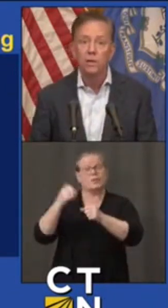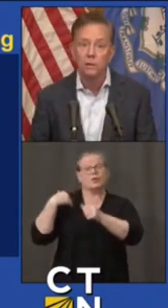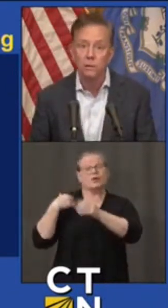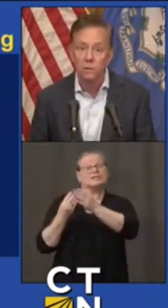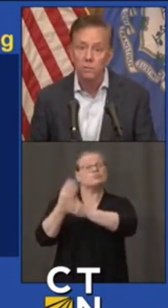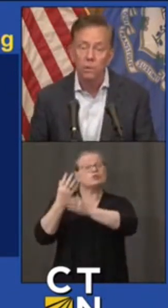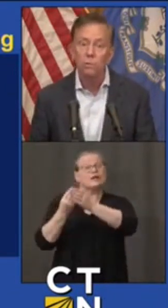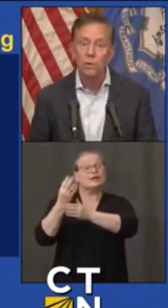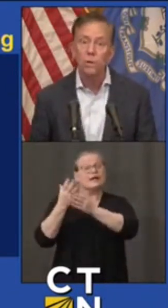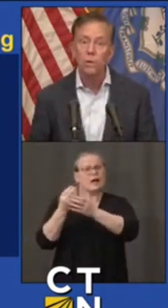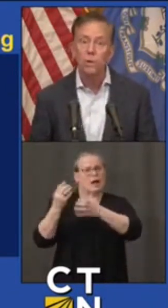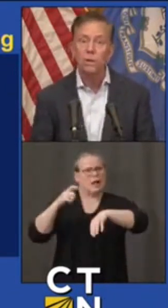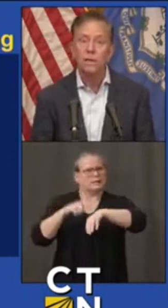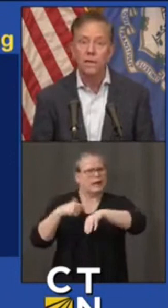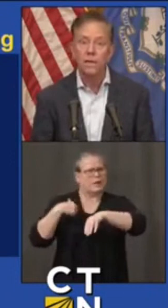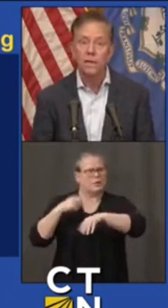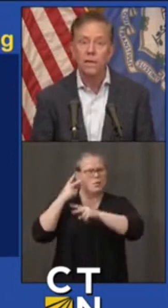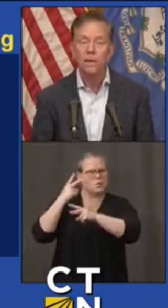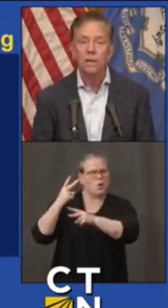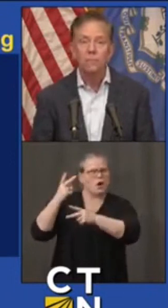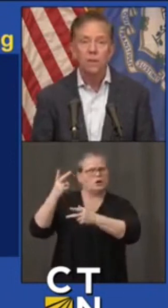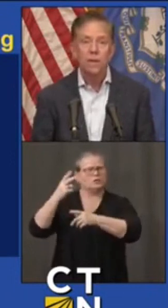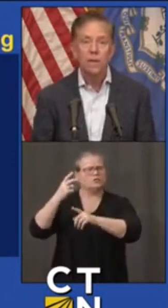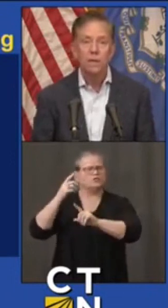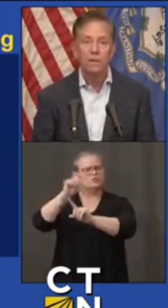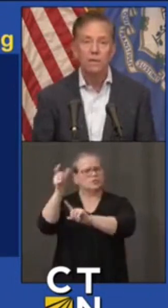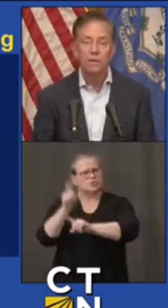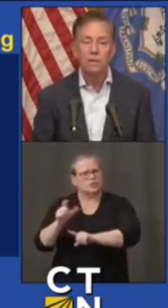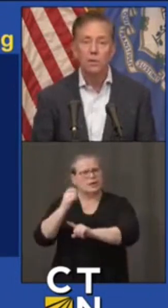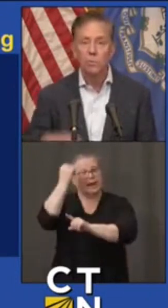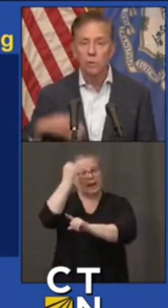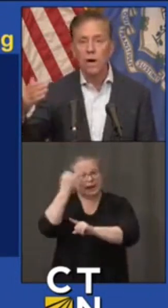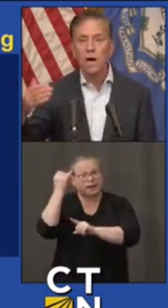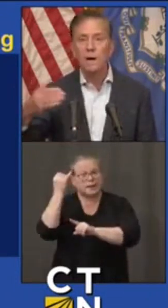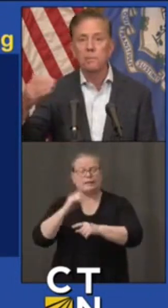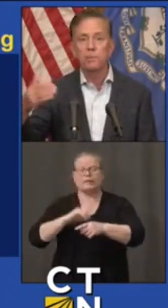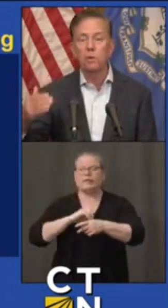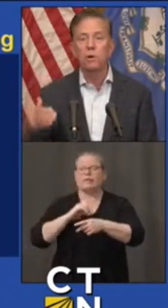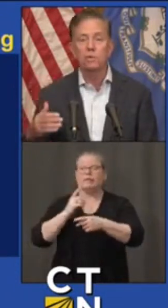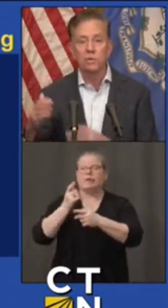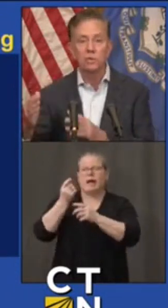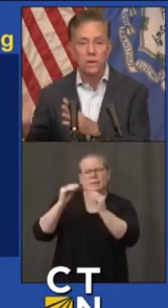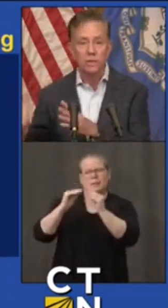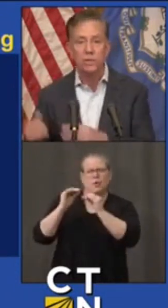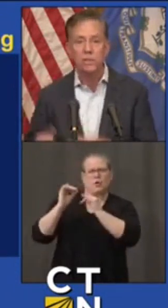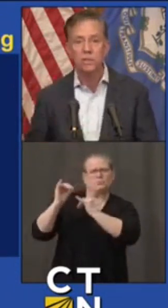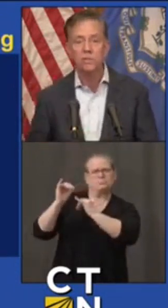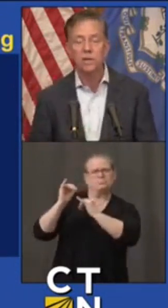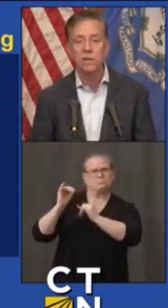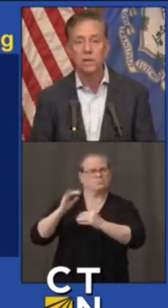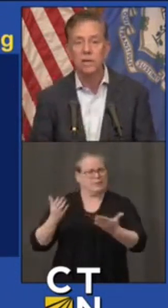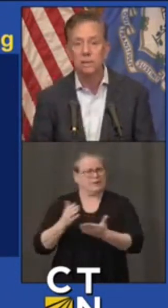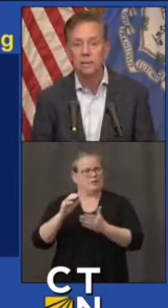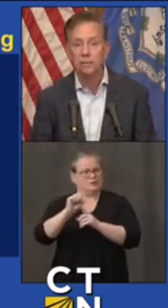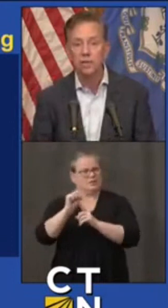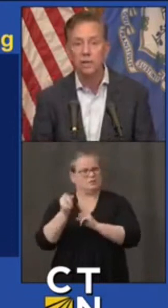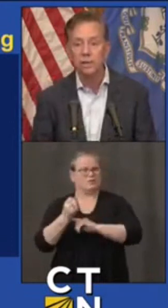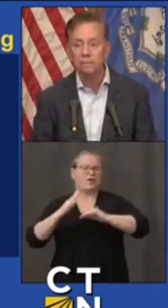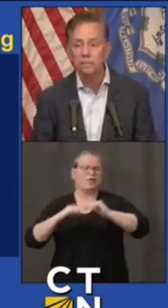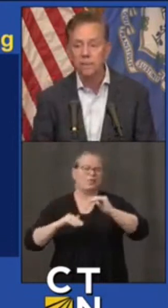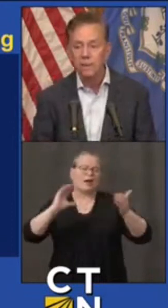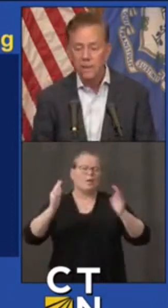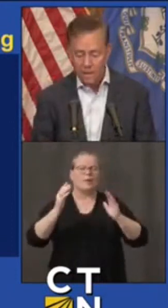looking at what was going on in Italy, and a little more comparable to our situation than, say,